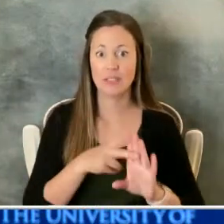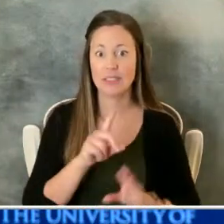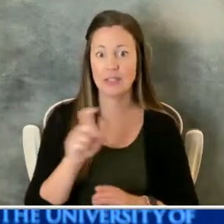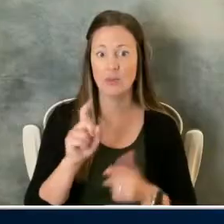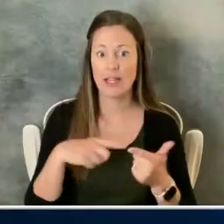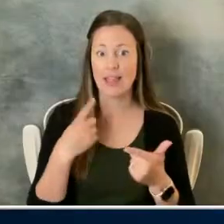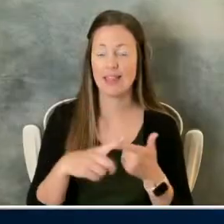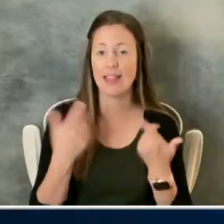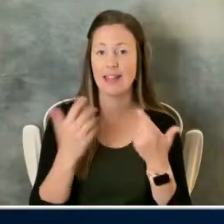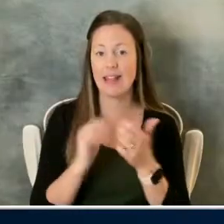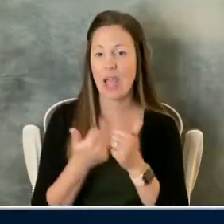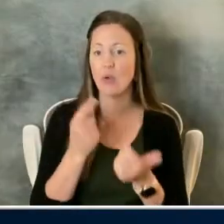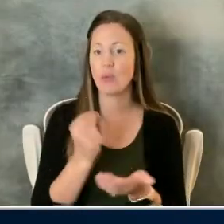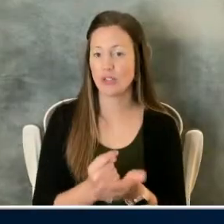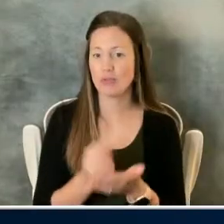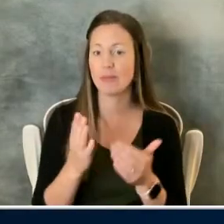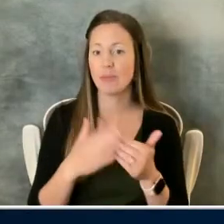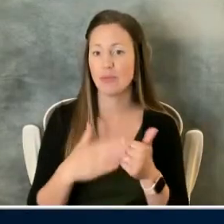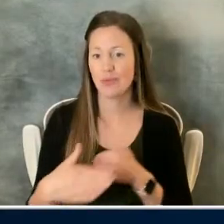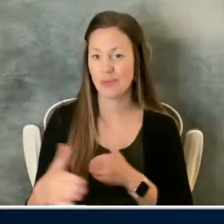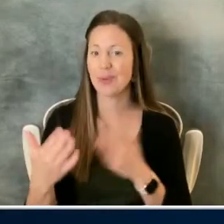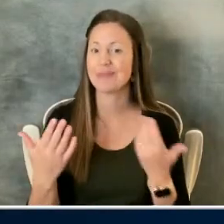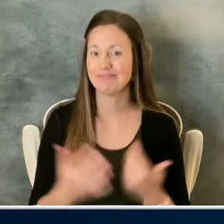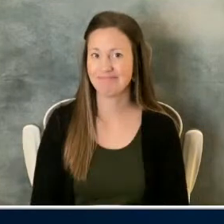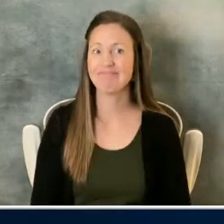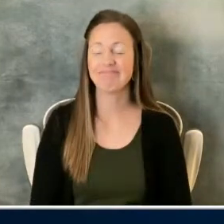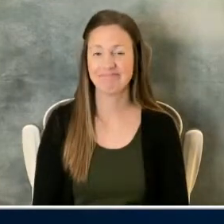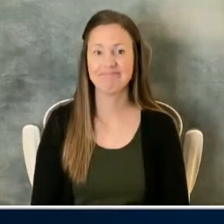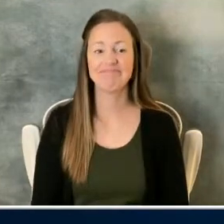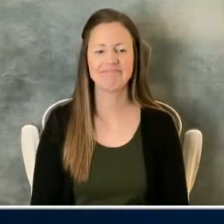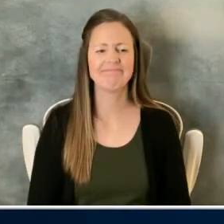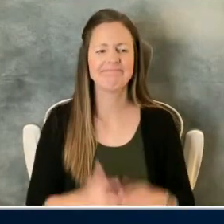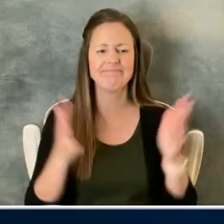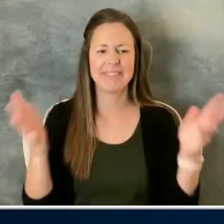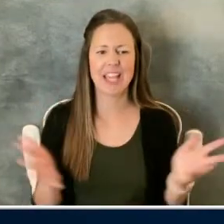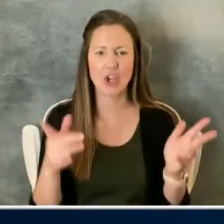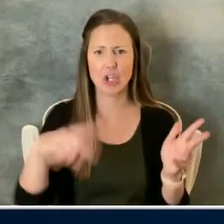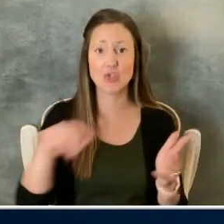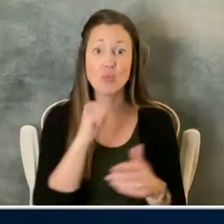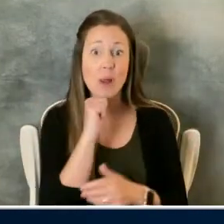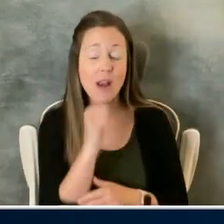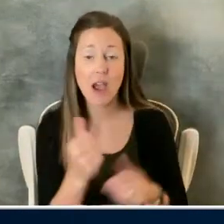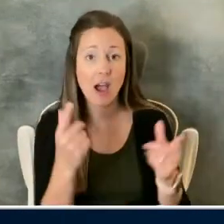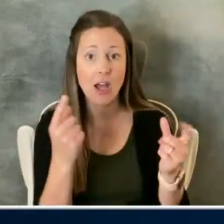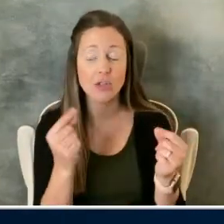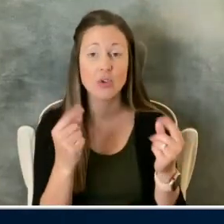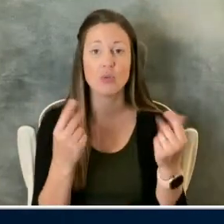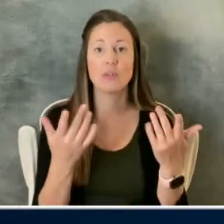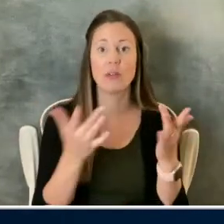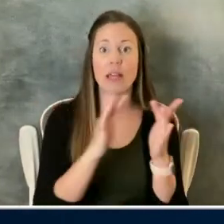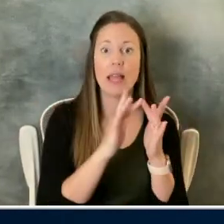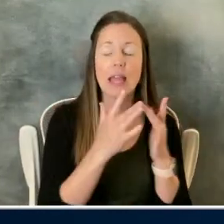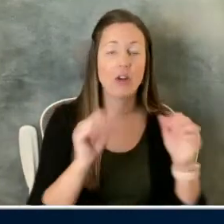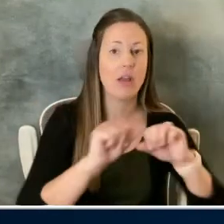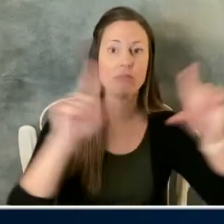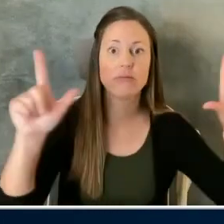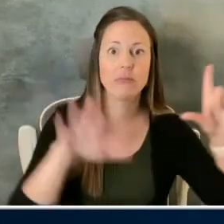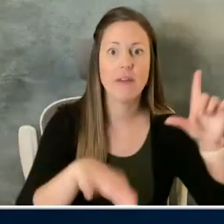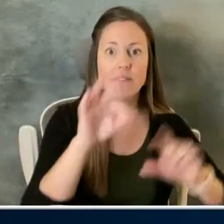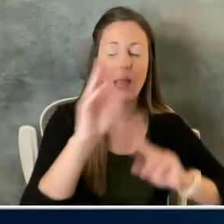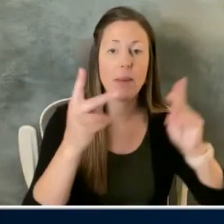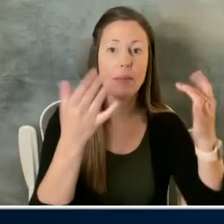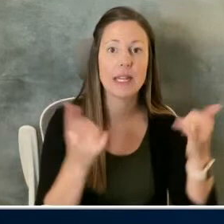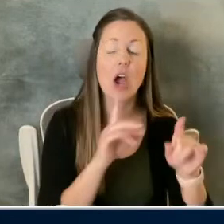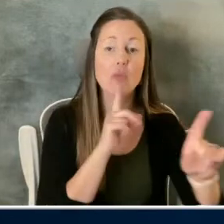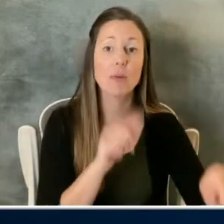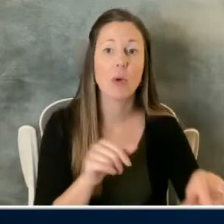moving forward? Yeah, and one of the things I would encourage our viewers to not do is go jump on the internet and try and find all these people who are now purporting that they have long COVID